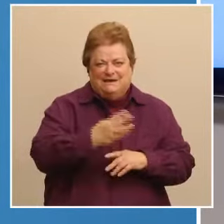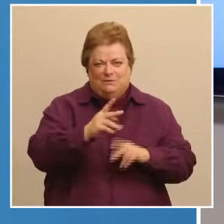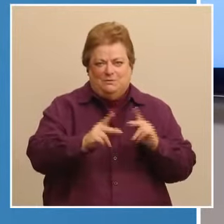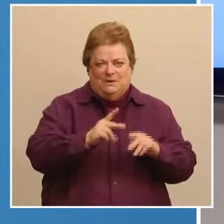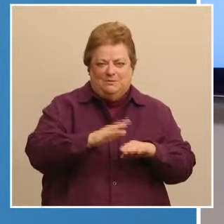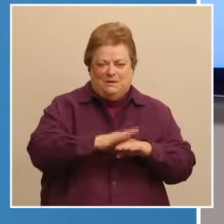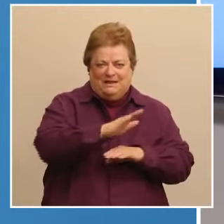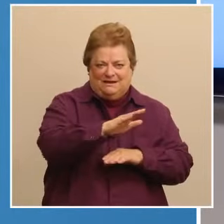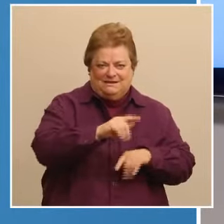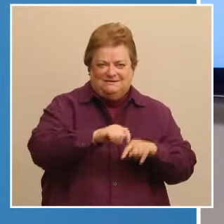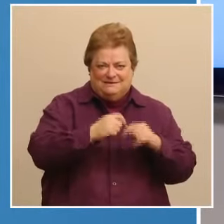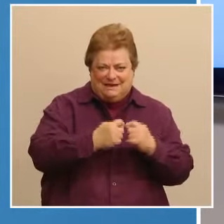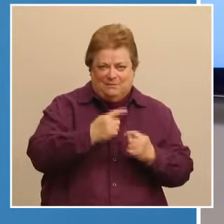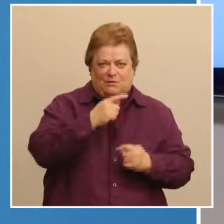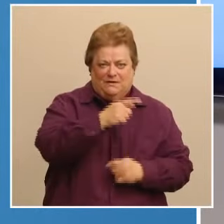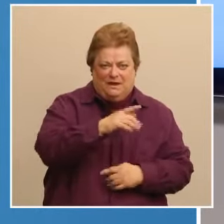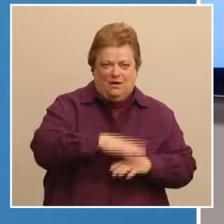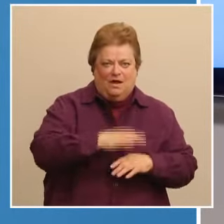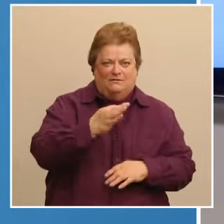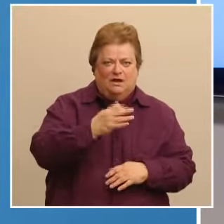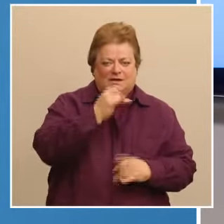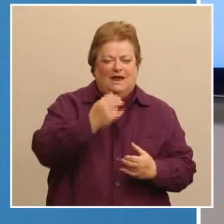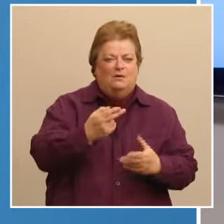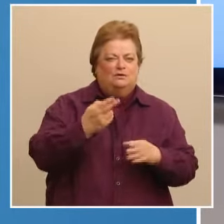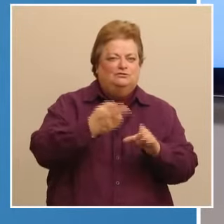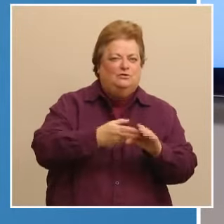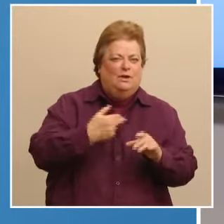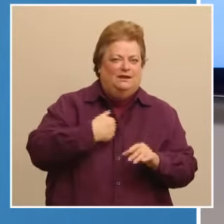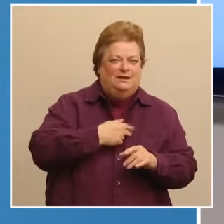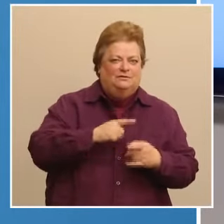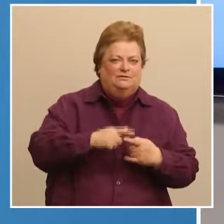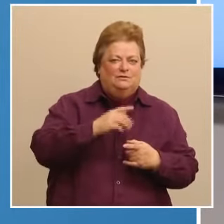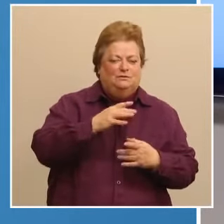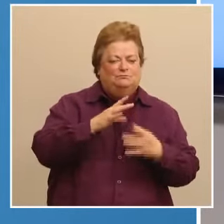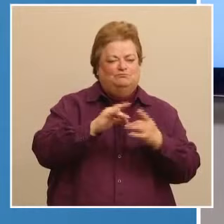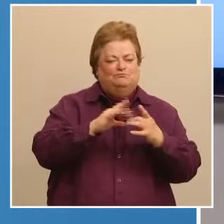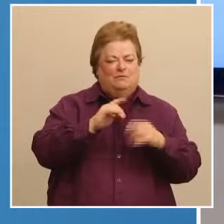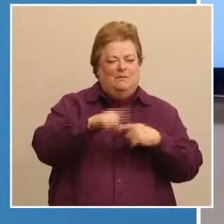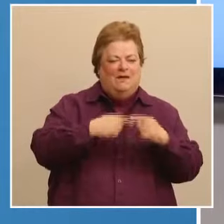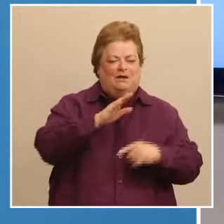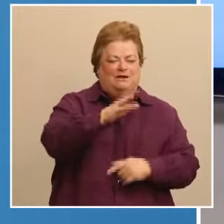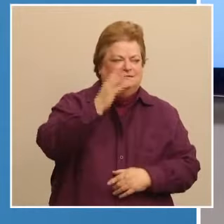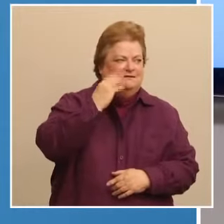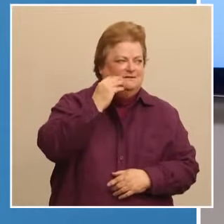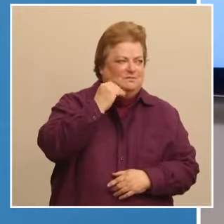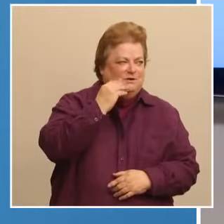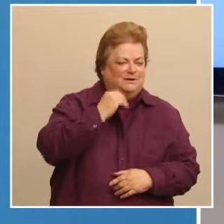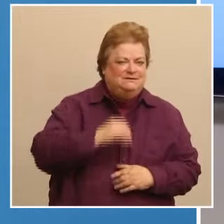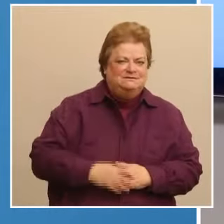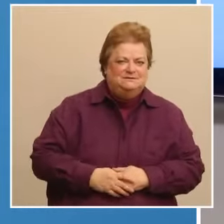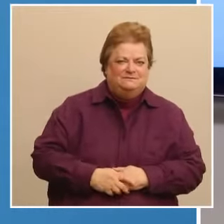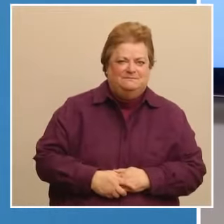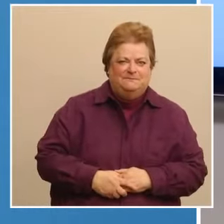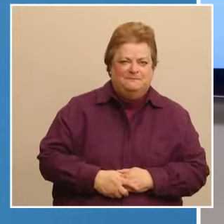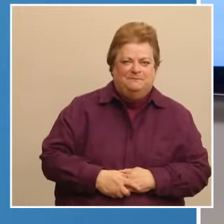at the Friday clinic, and he now joins us to tell us about his experience.